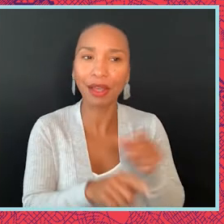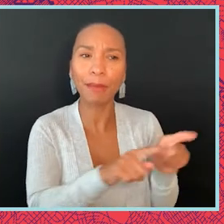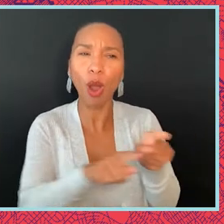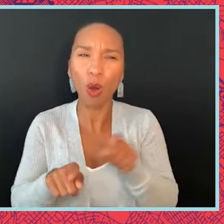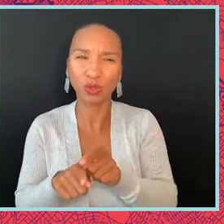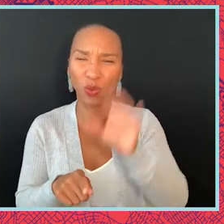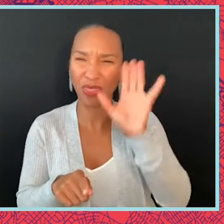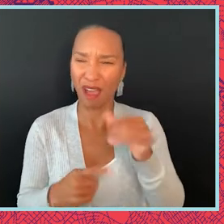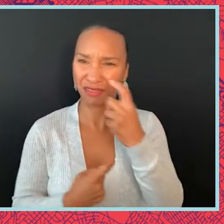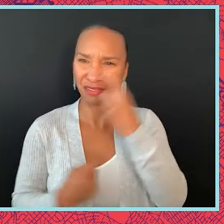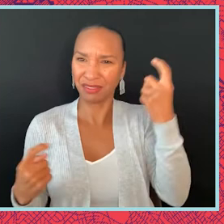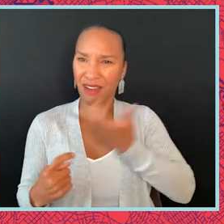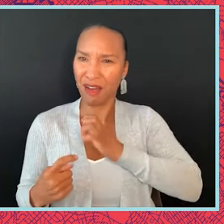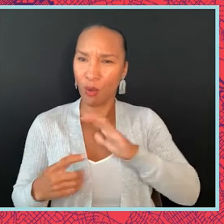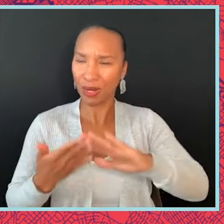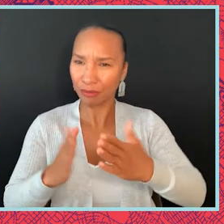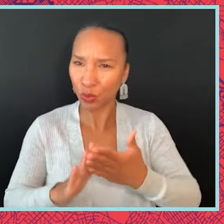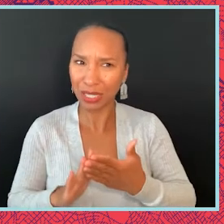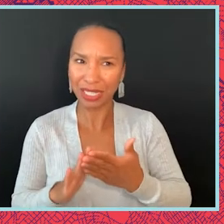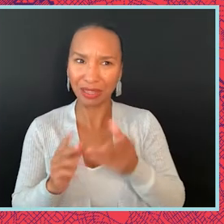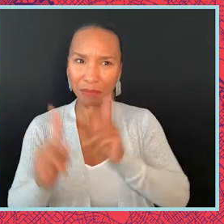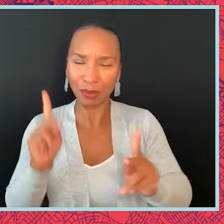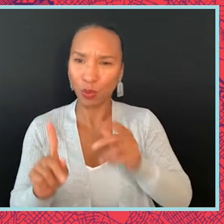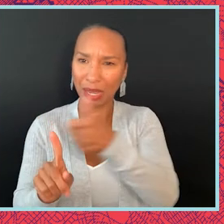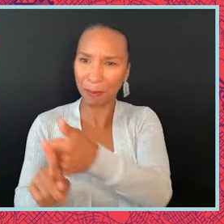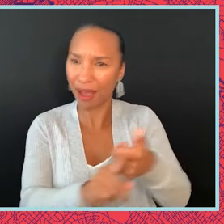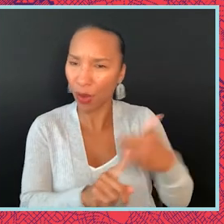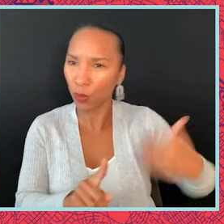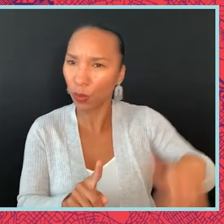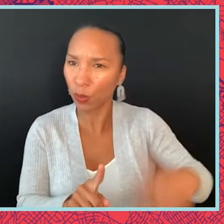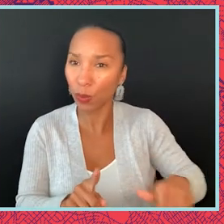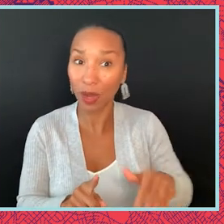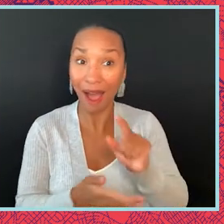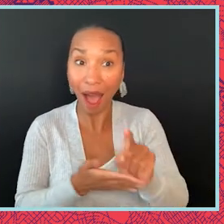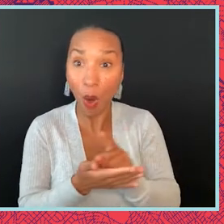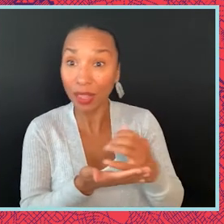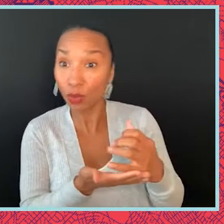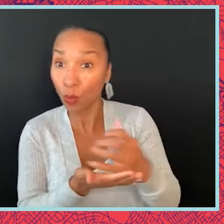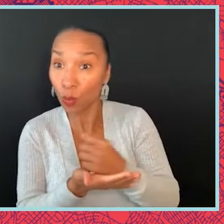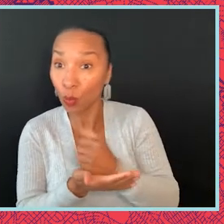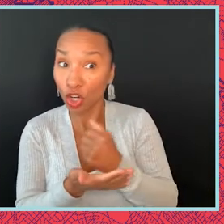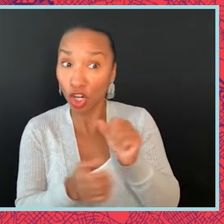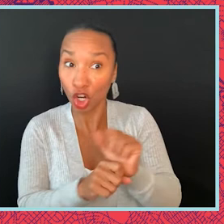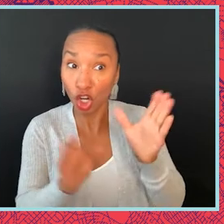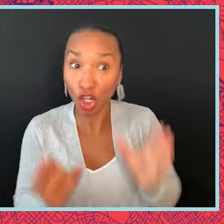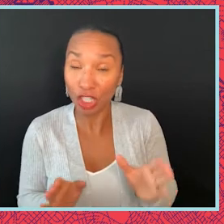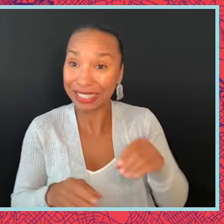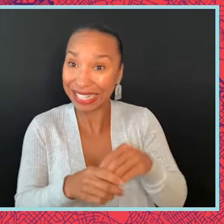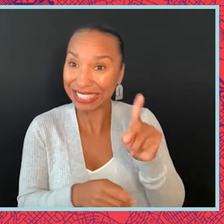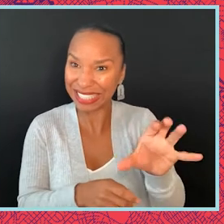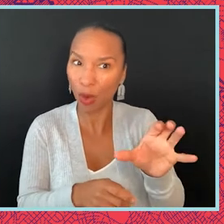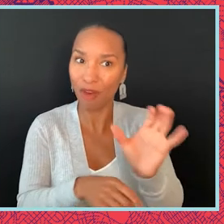but it was the stain that it left on our communities and the people that it impacted. Hourly wage workers who worked in the District